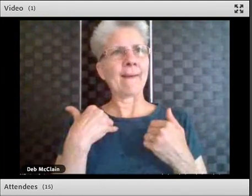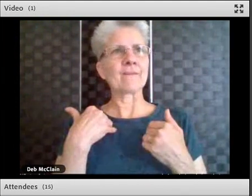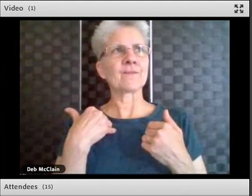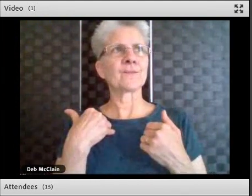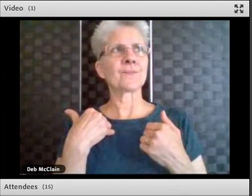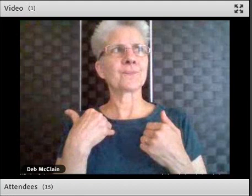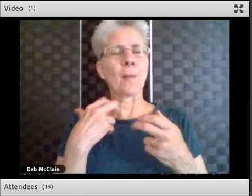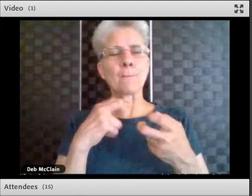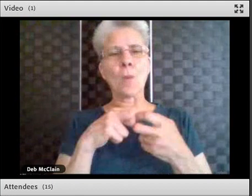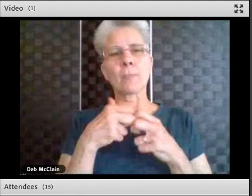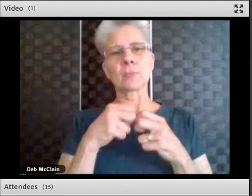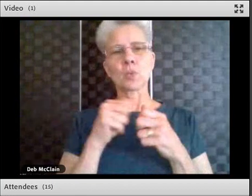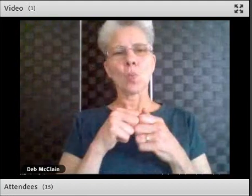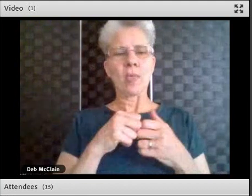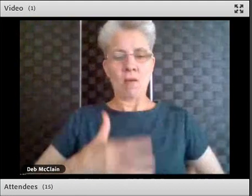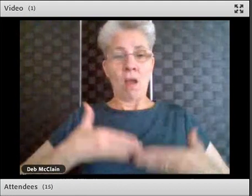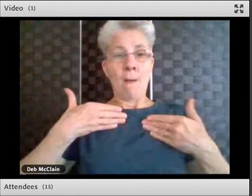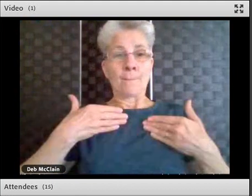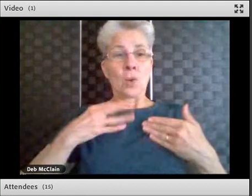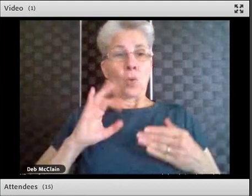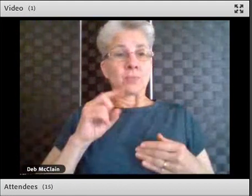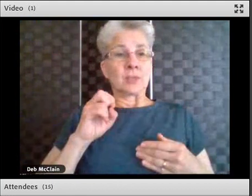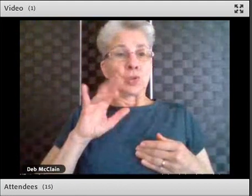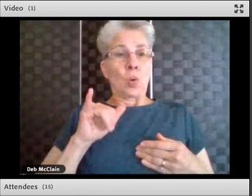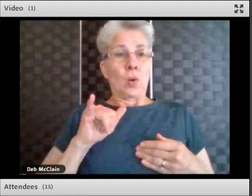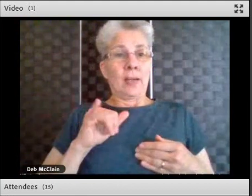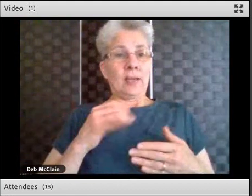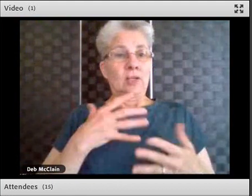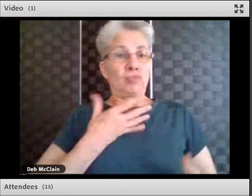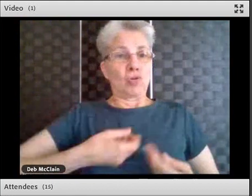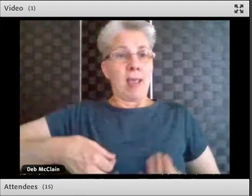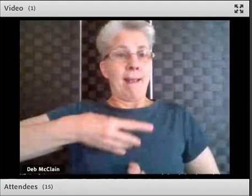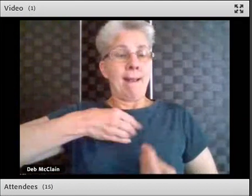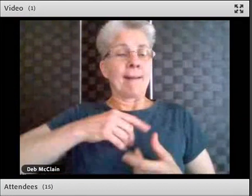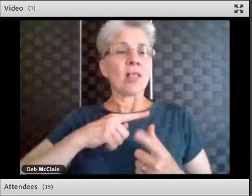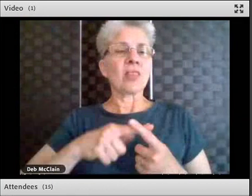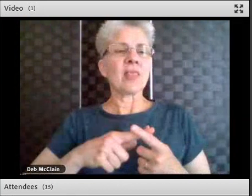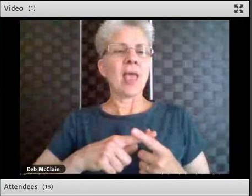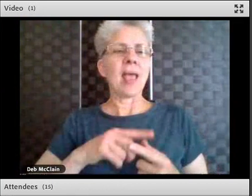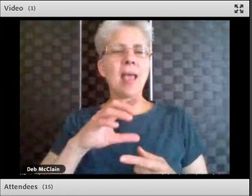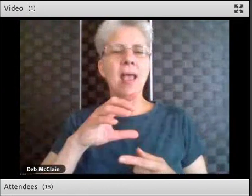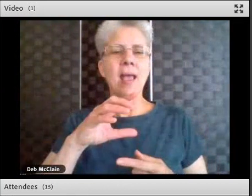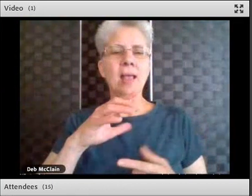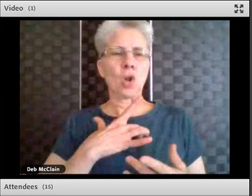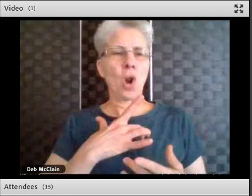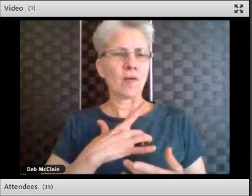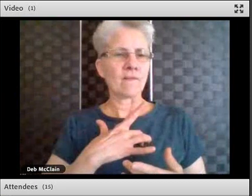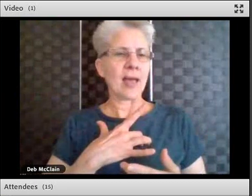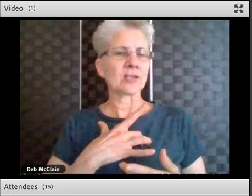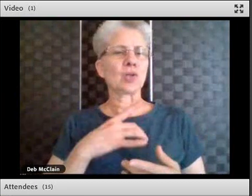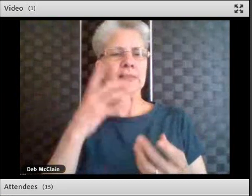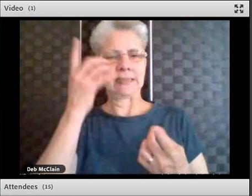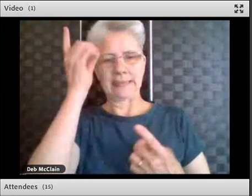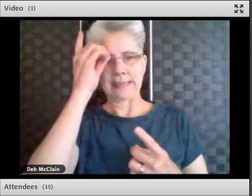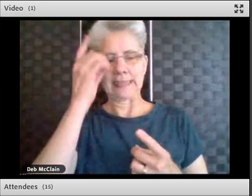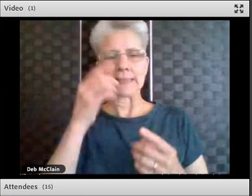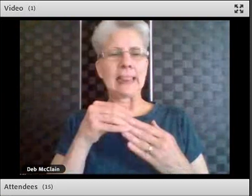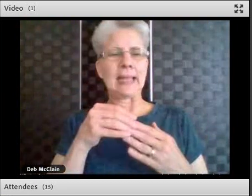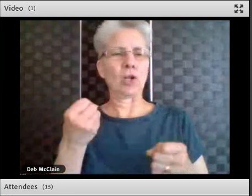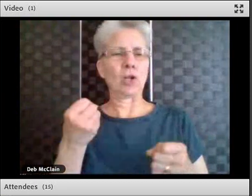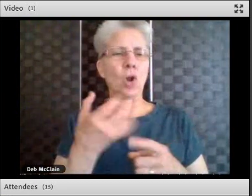have problems with their upper respiratory tract, and then cardiovascular disease is the leading cause of death in the